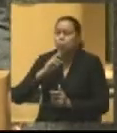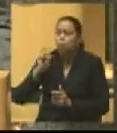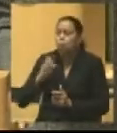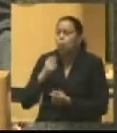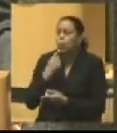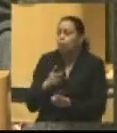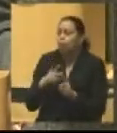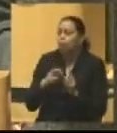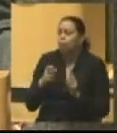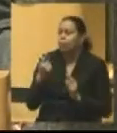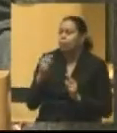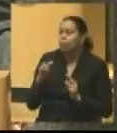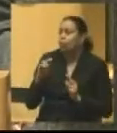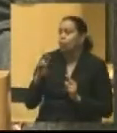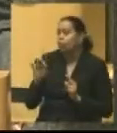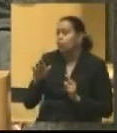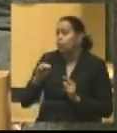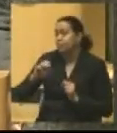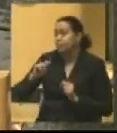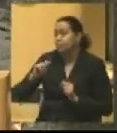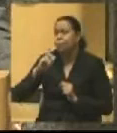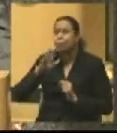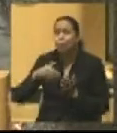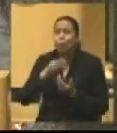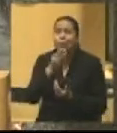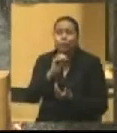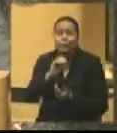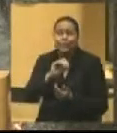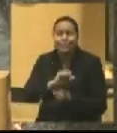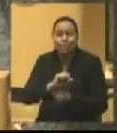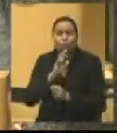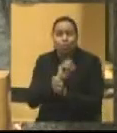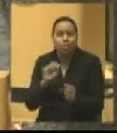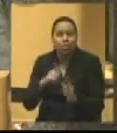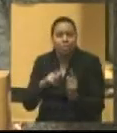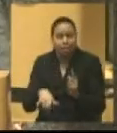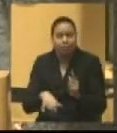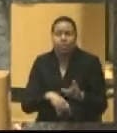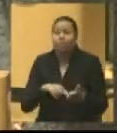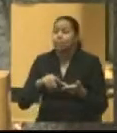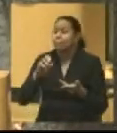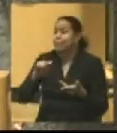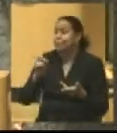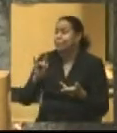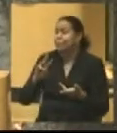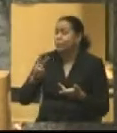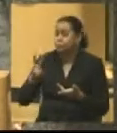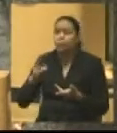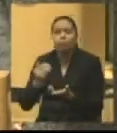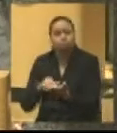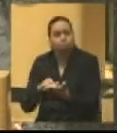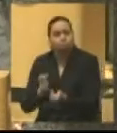C. Fremont that would have freed the slaves of all the rebels in Missouri. In May of 1862, Lincoln overturned another order,